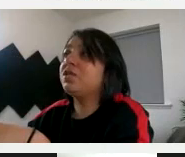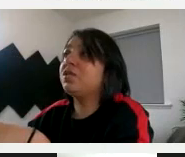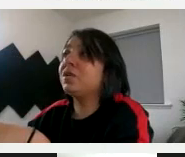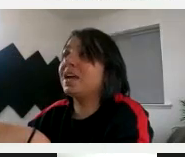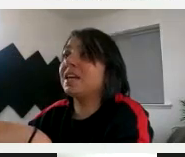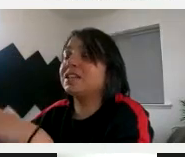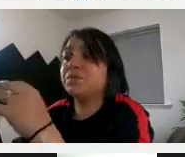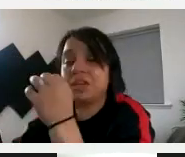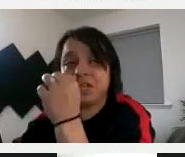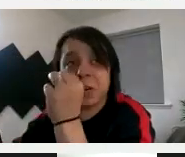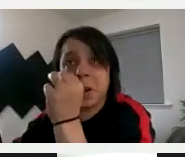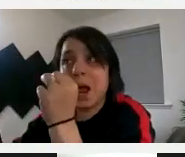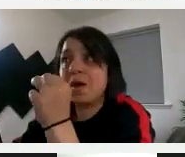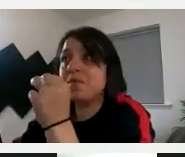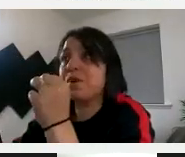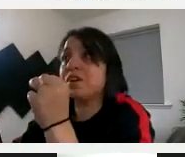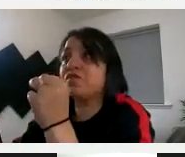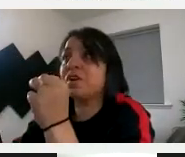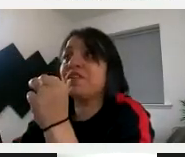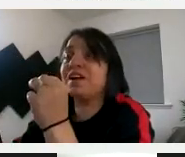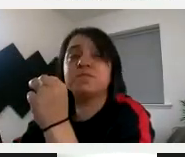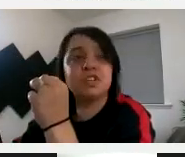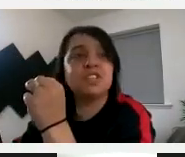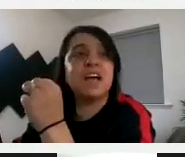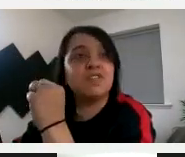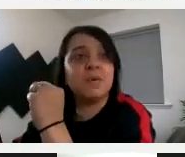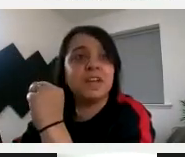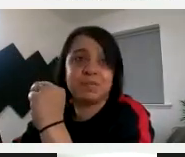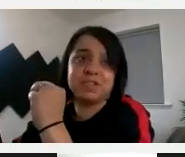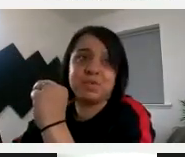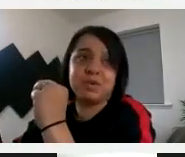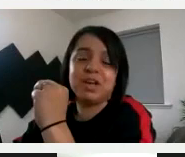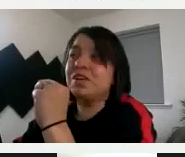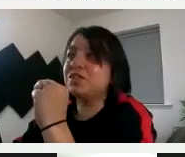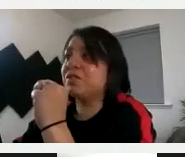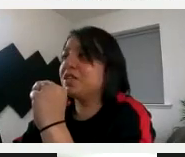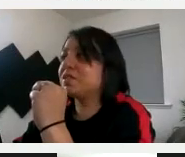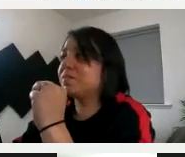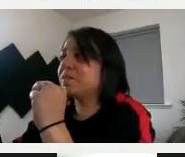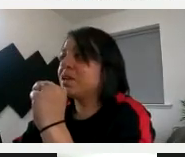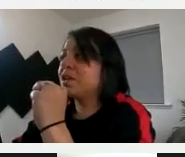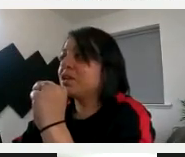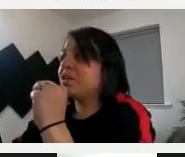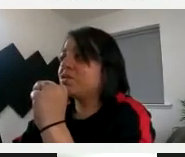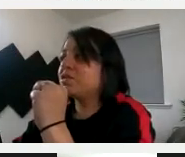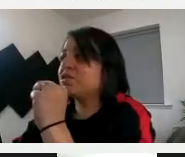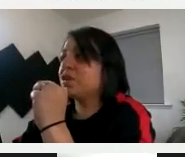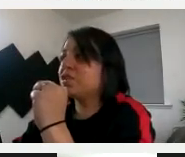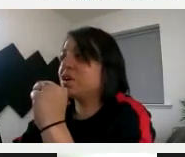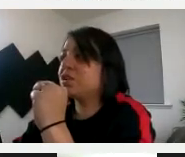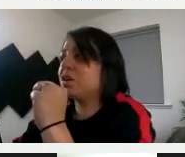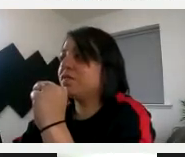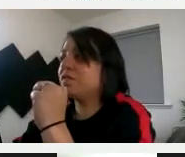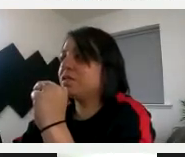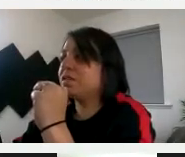that you would class as British. And we're going to try and fill out as much as the alphabet as possible to do this. So just to start you